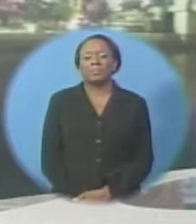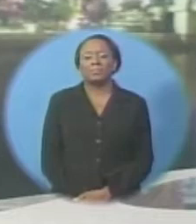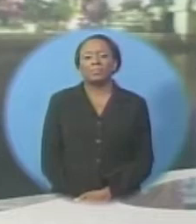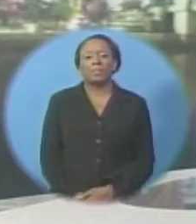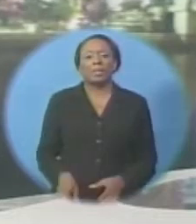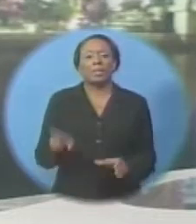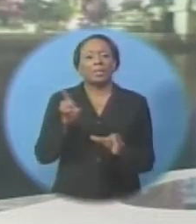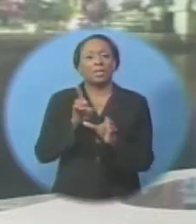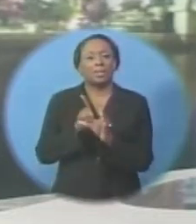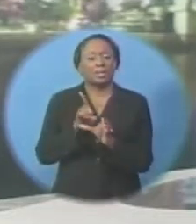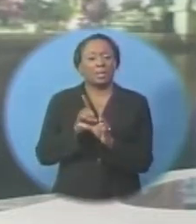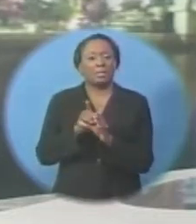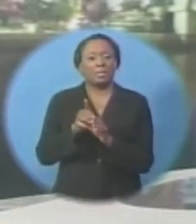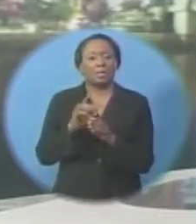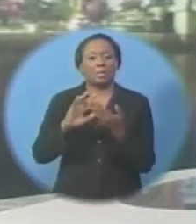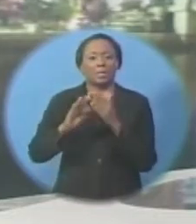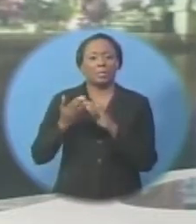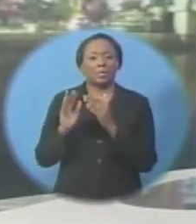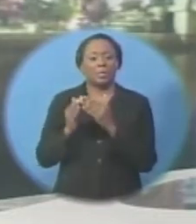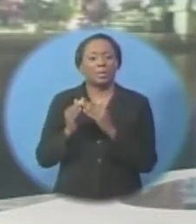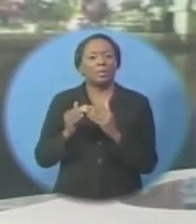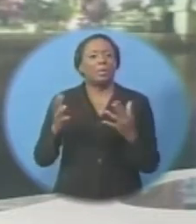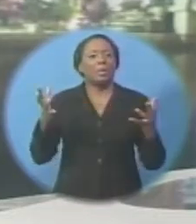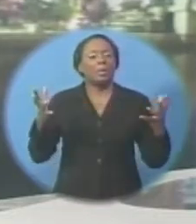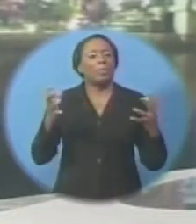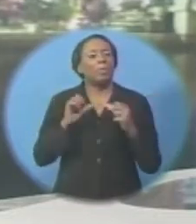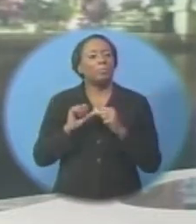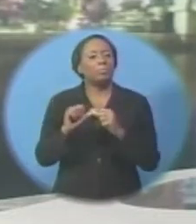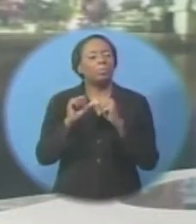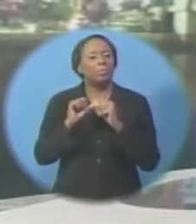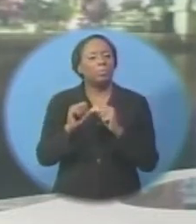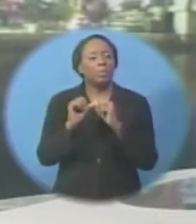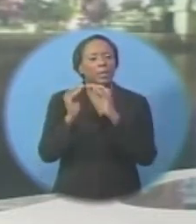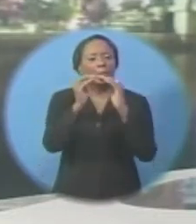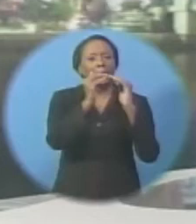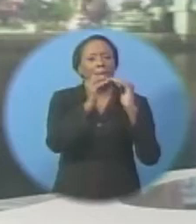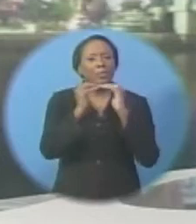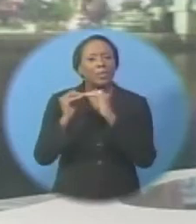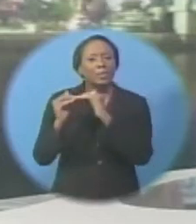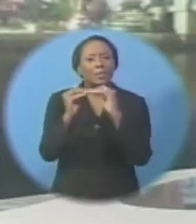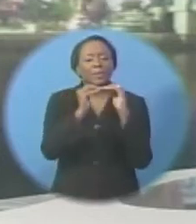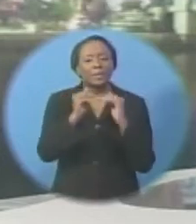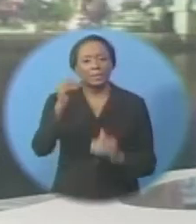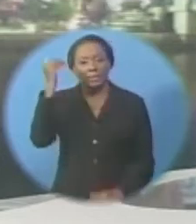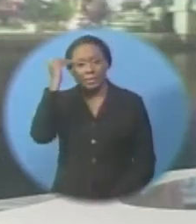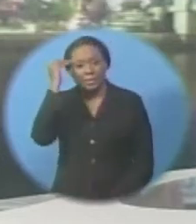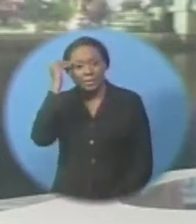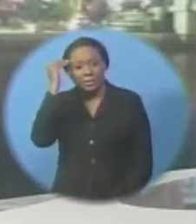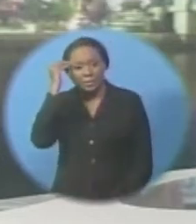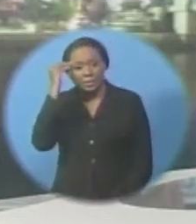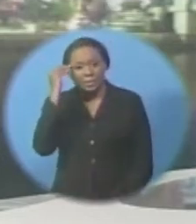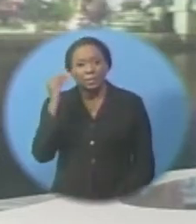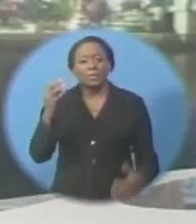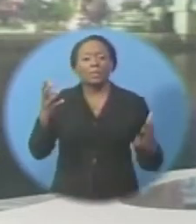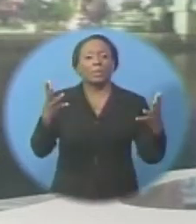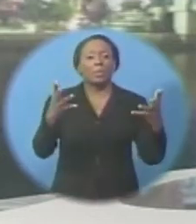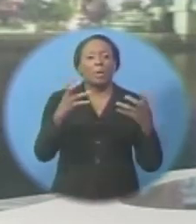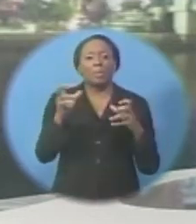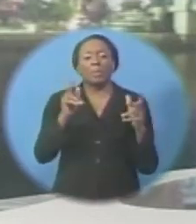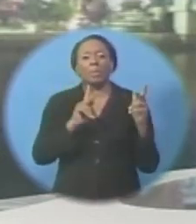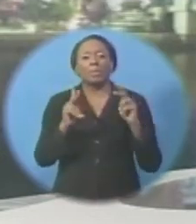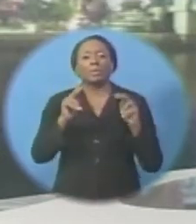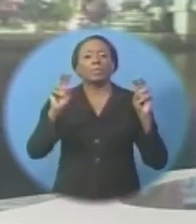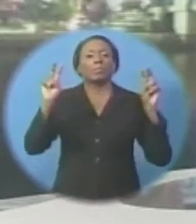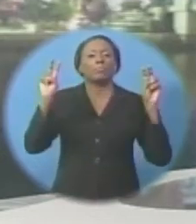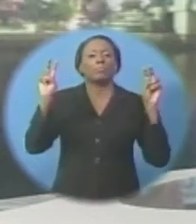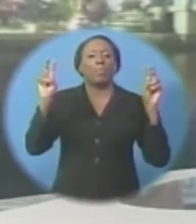The disabled community in Barbados is continuing its drive for equality and awareness. And this time, they're inviting everyone to walk a mile